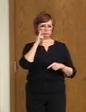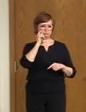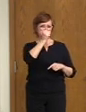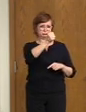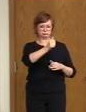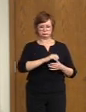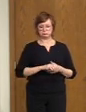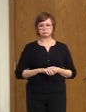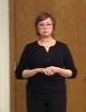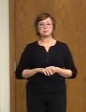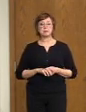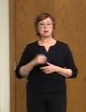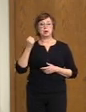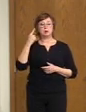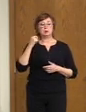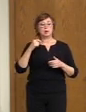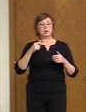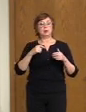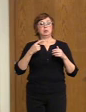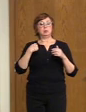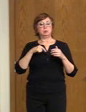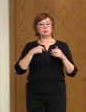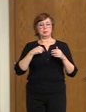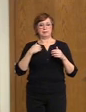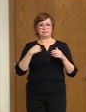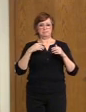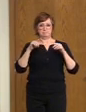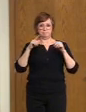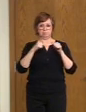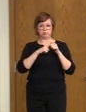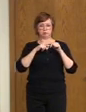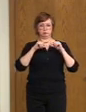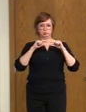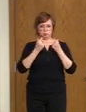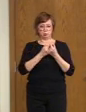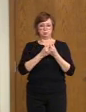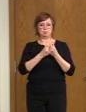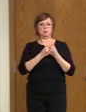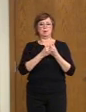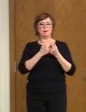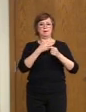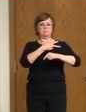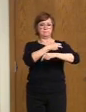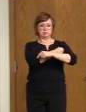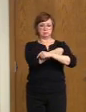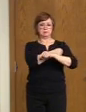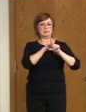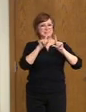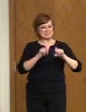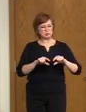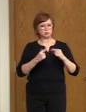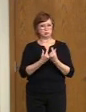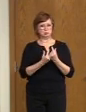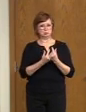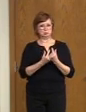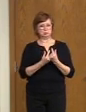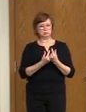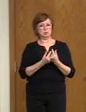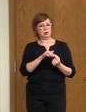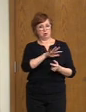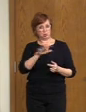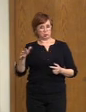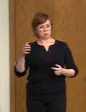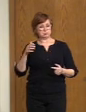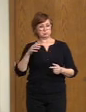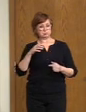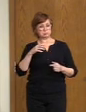the initial COVID-19 distribution pilot is a national initiative. I'm not sure about the uptake in other jurisdictions,